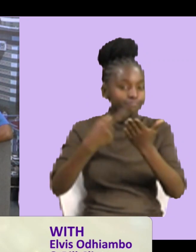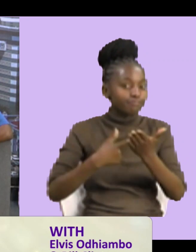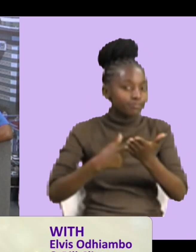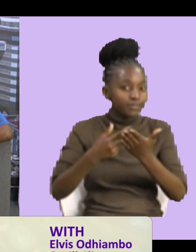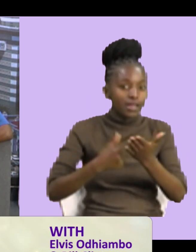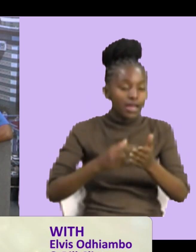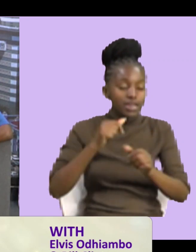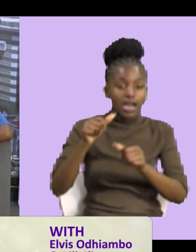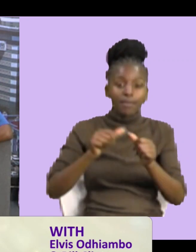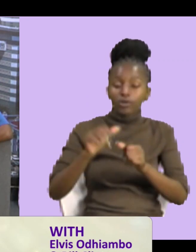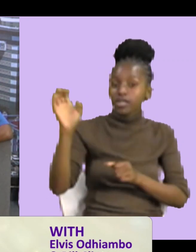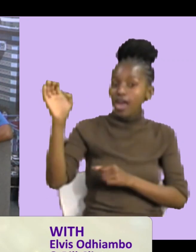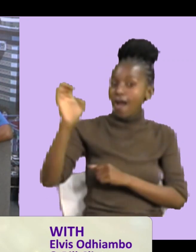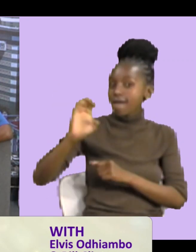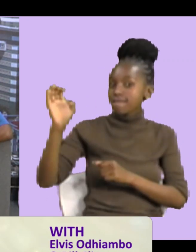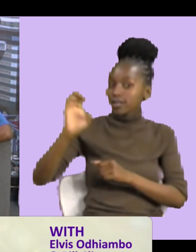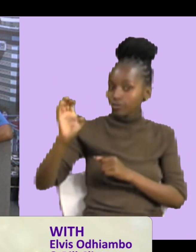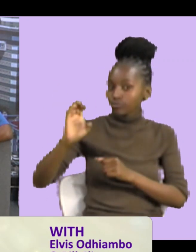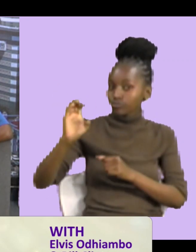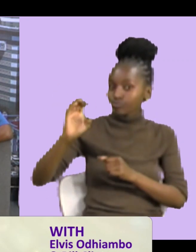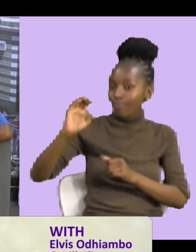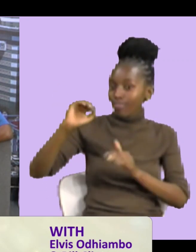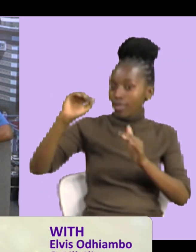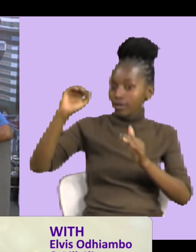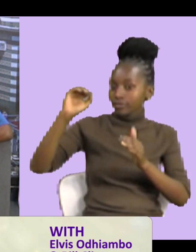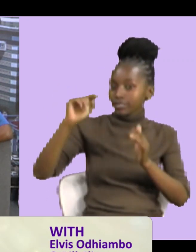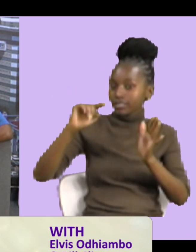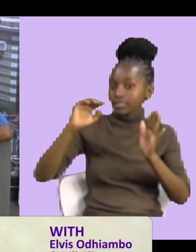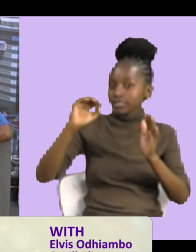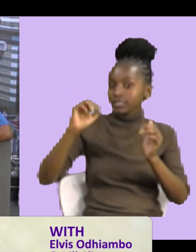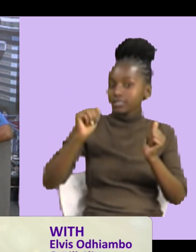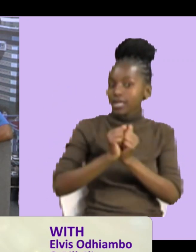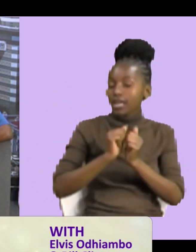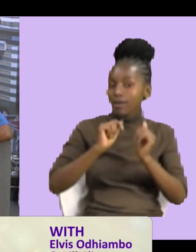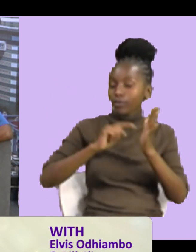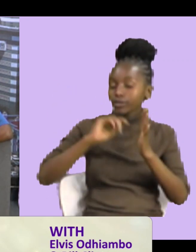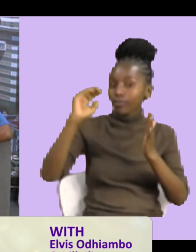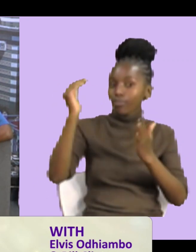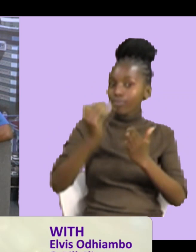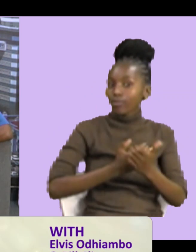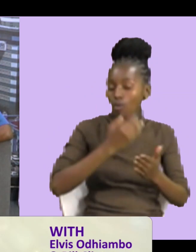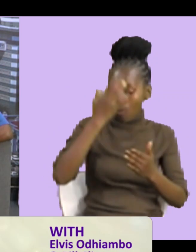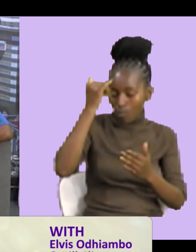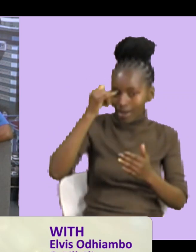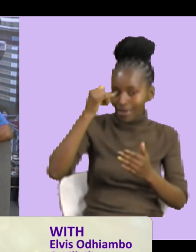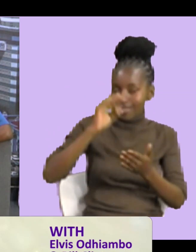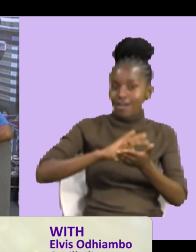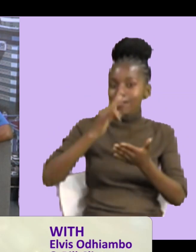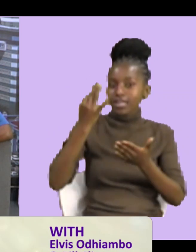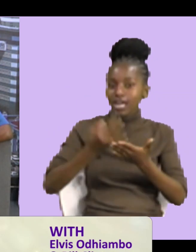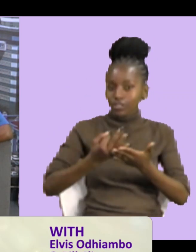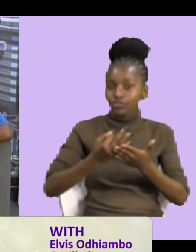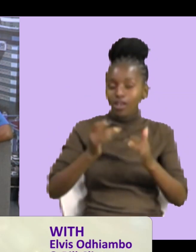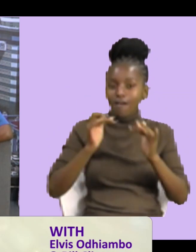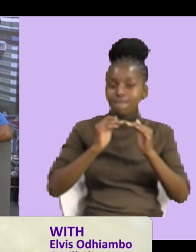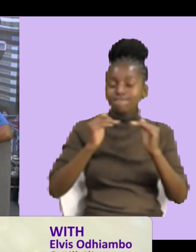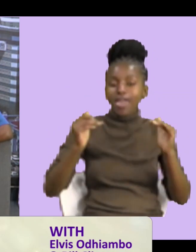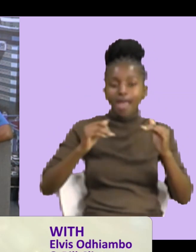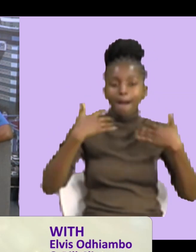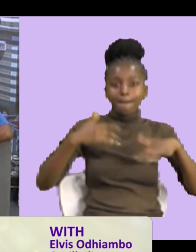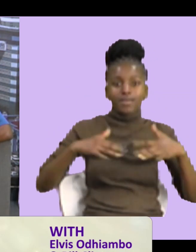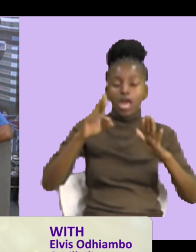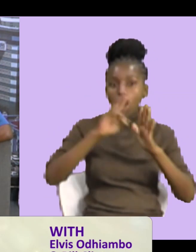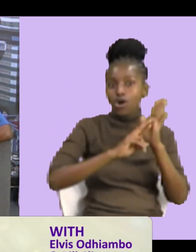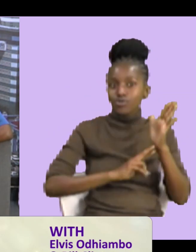Everton have been deducted 10 points after after breaching the financial fair play rules of the EPL, the